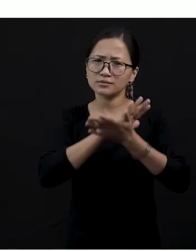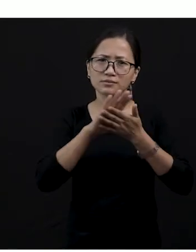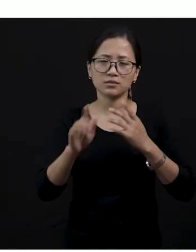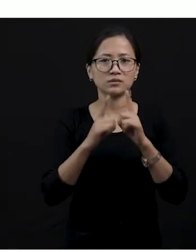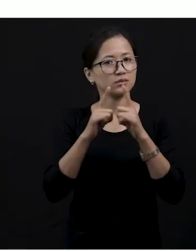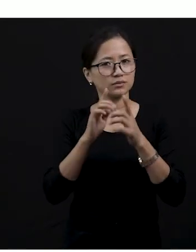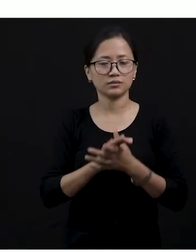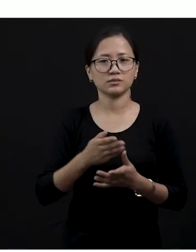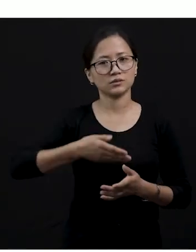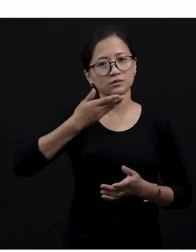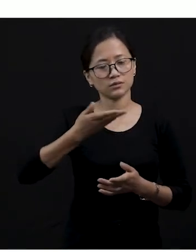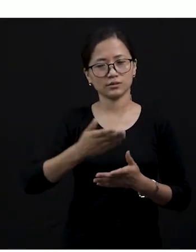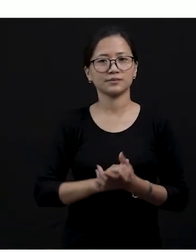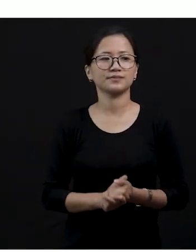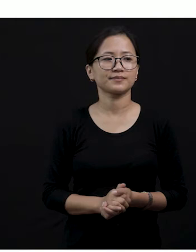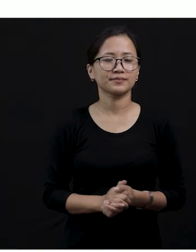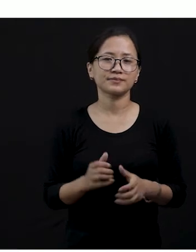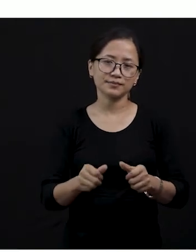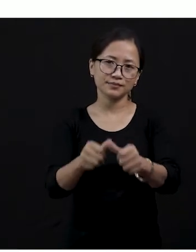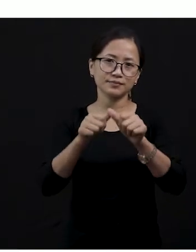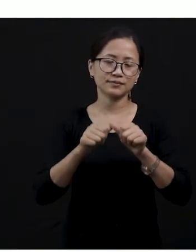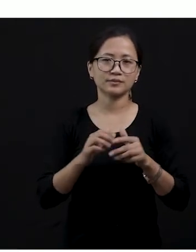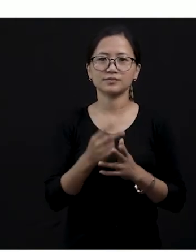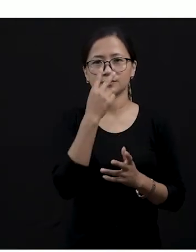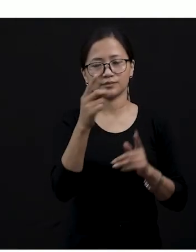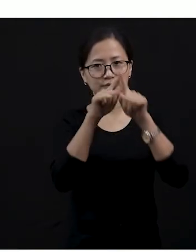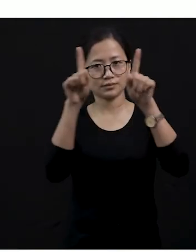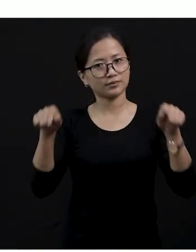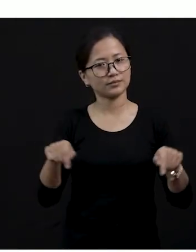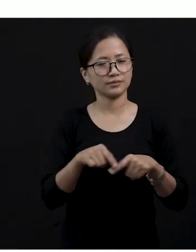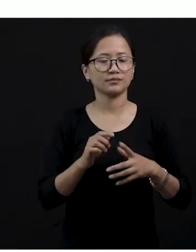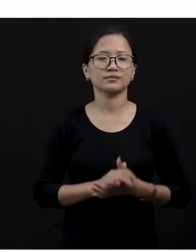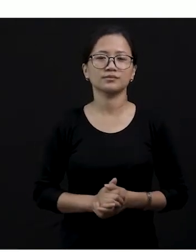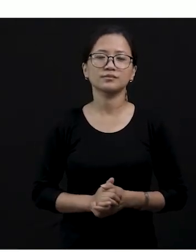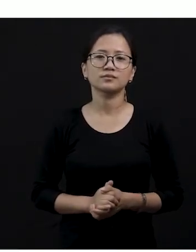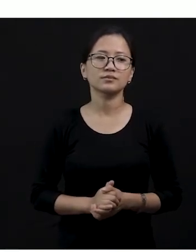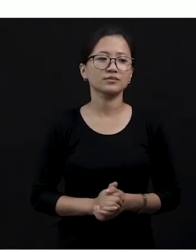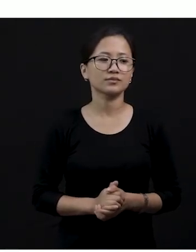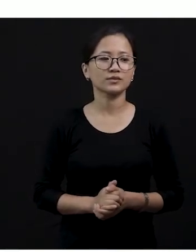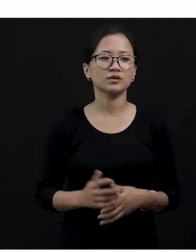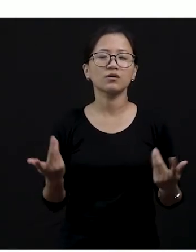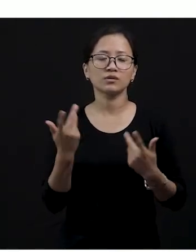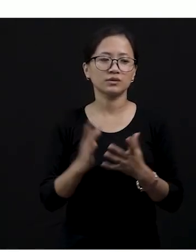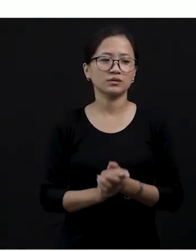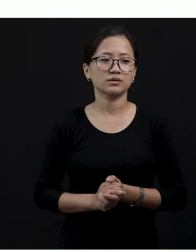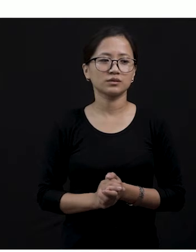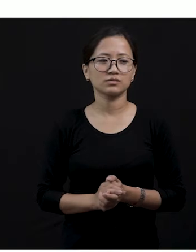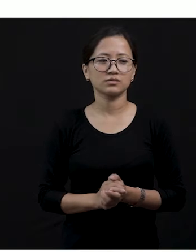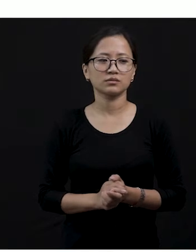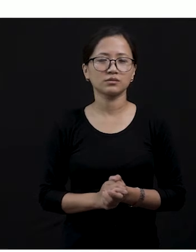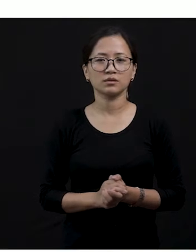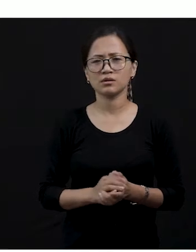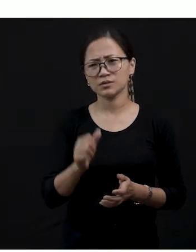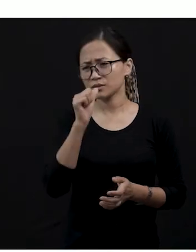you give me the answers. Looking at a picture, you tell me. Say, this water, this is water body. Maybe an